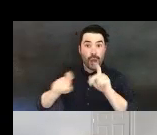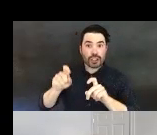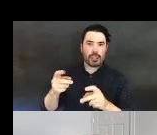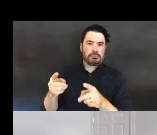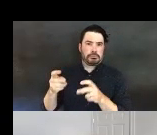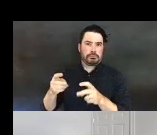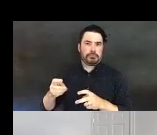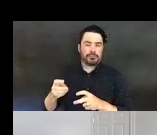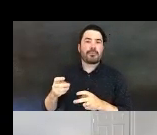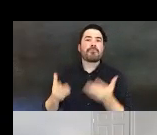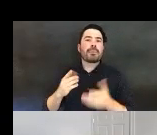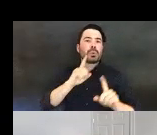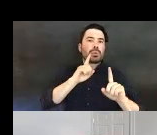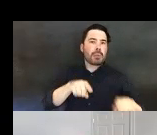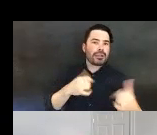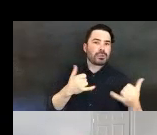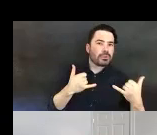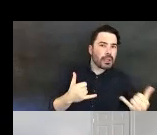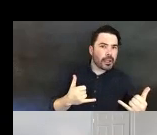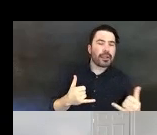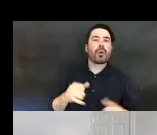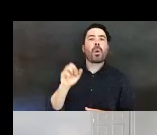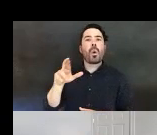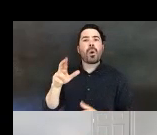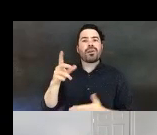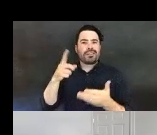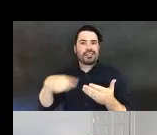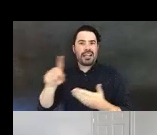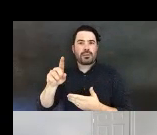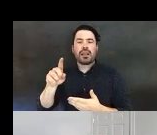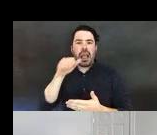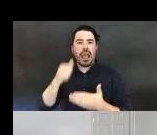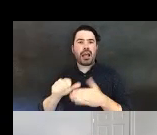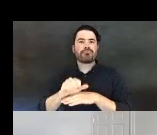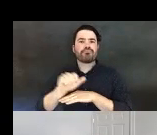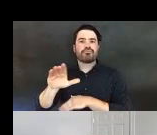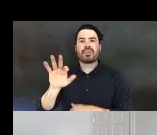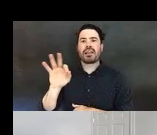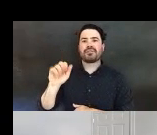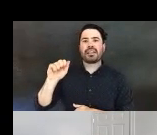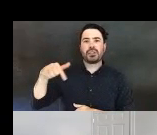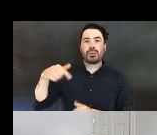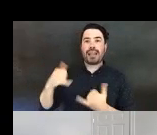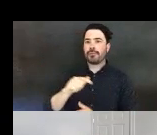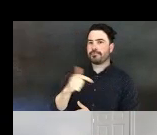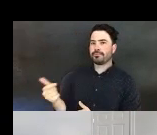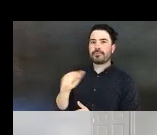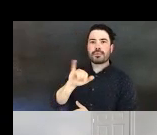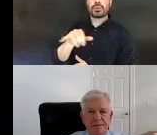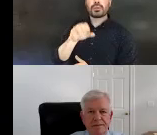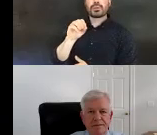today or in FAQs next week. Now I'll turn it over to Joe.